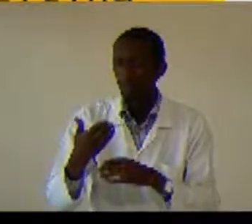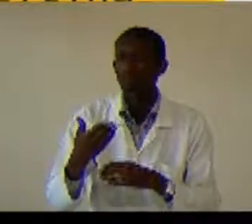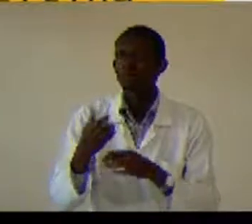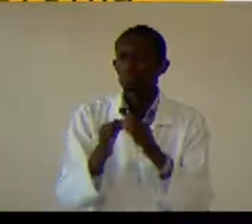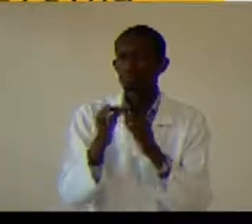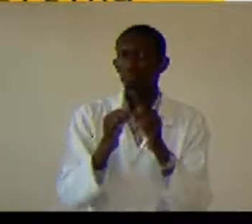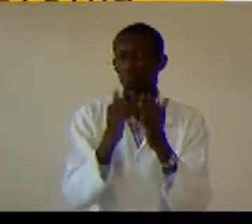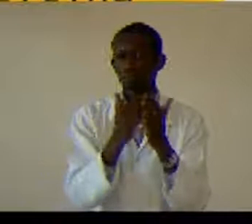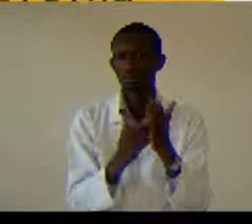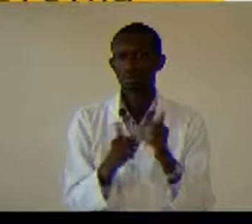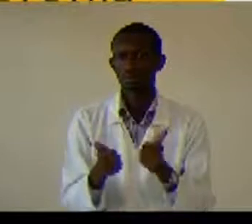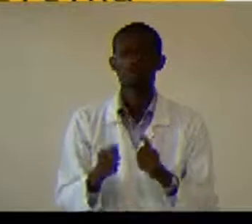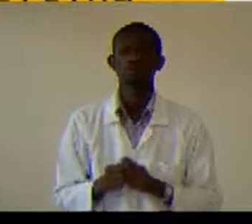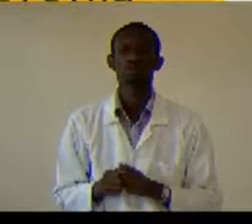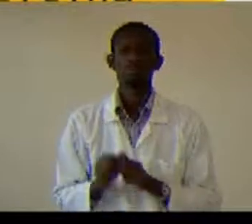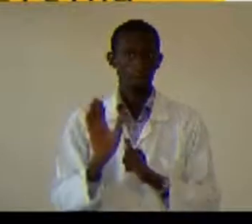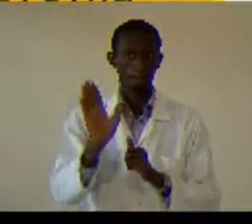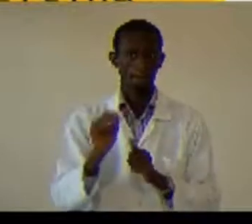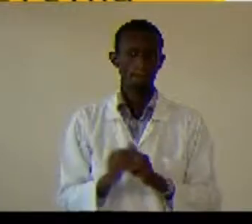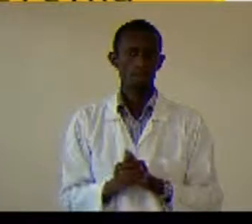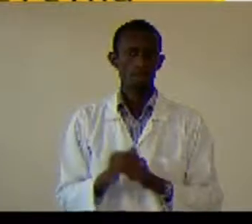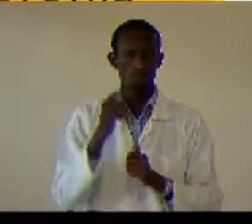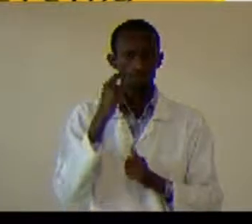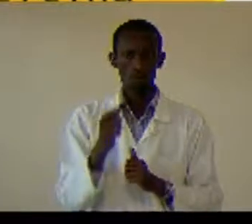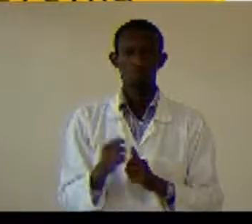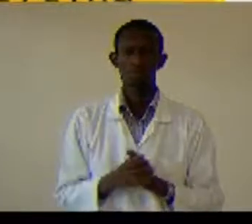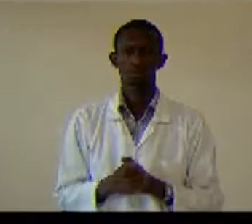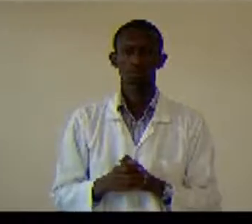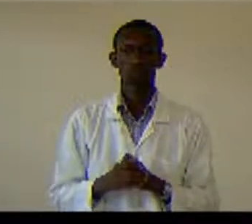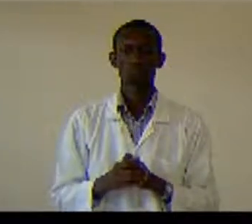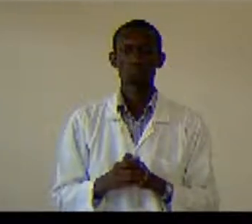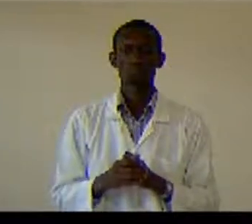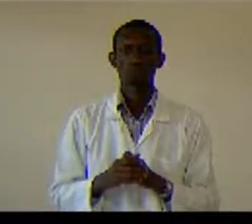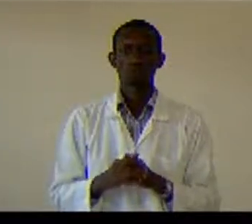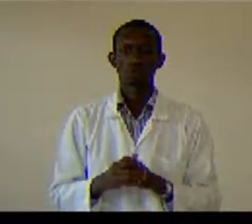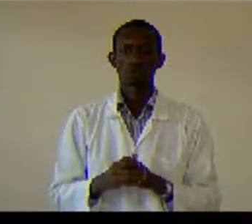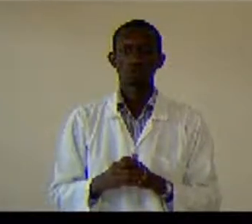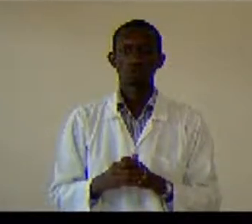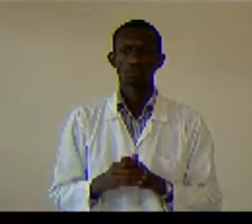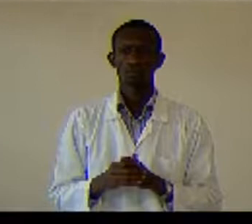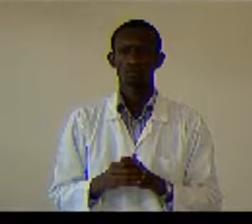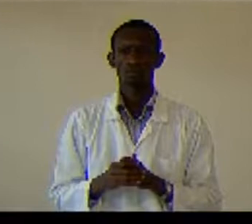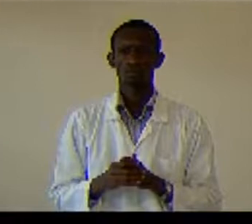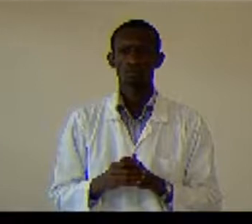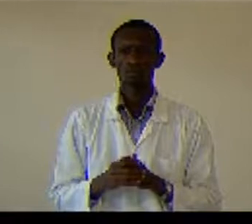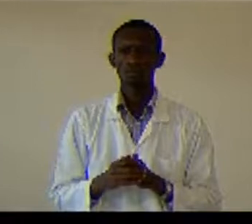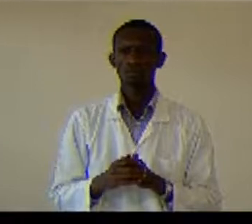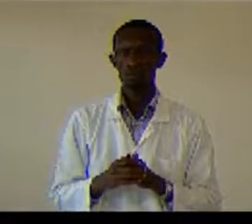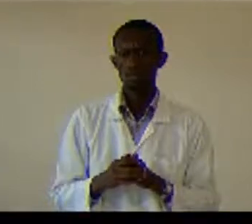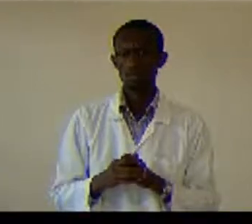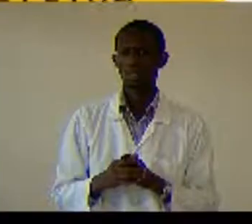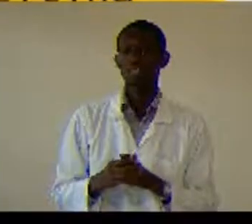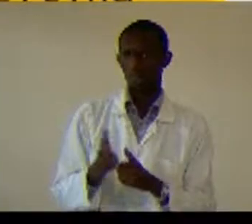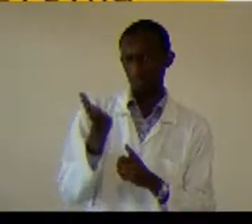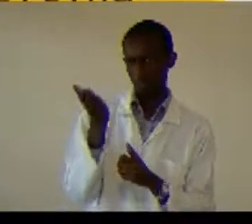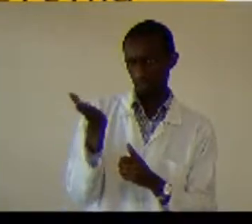to specific latent heat. But let's first go to the symbol. Now, the factors that affect the amount of